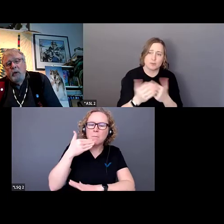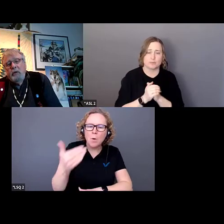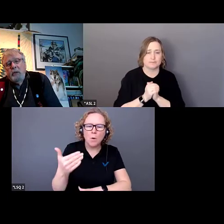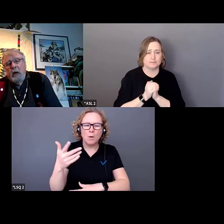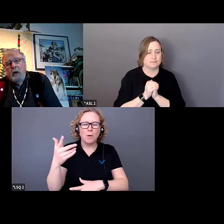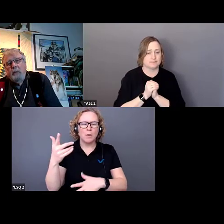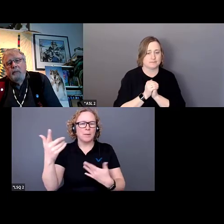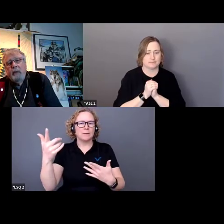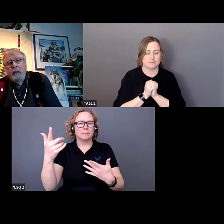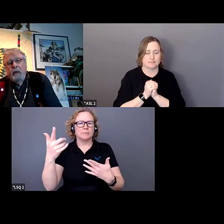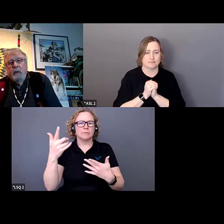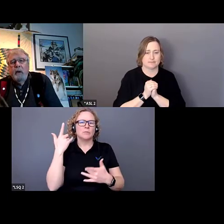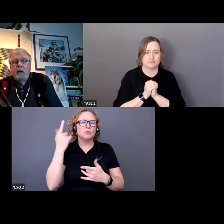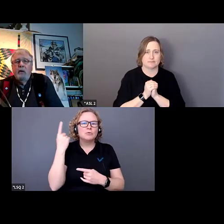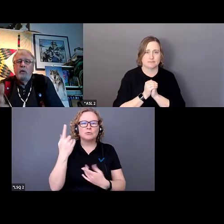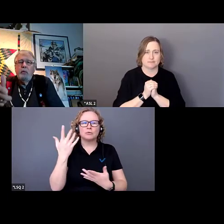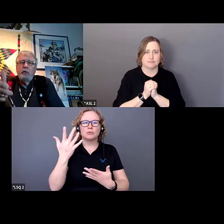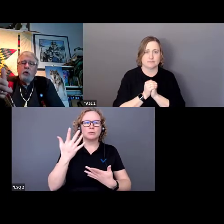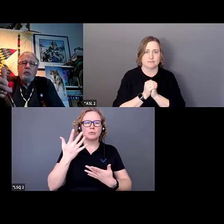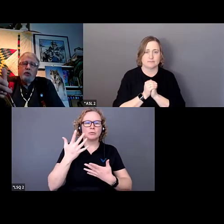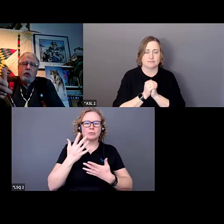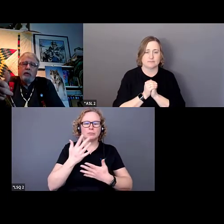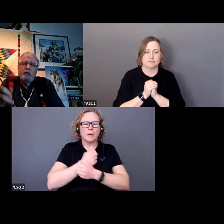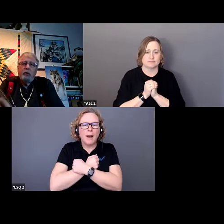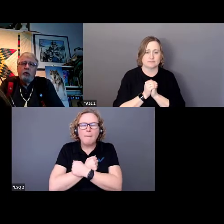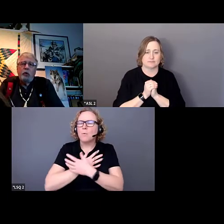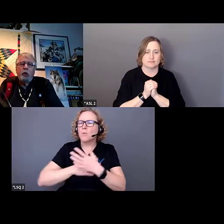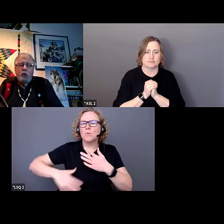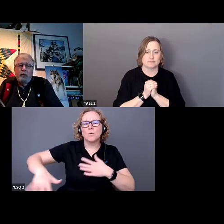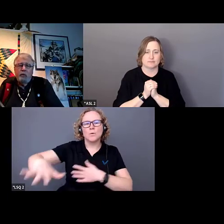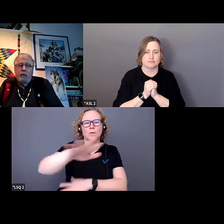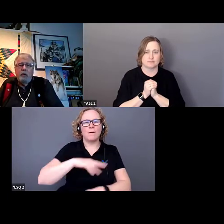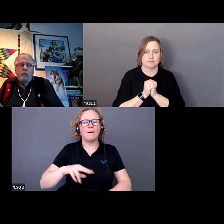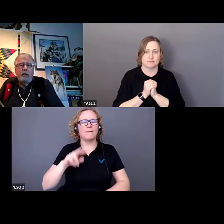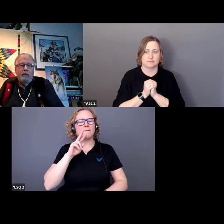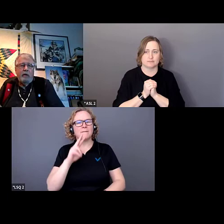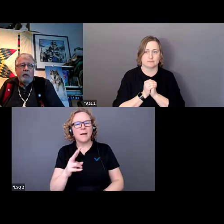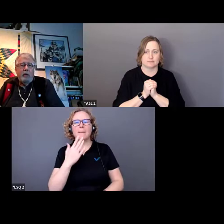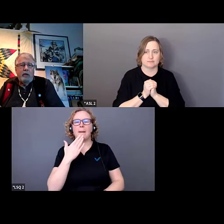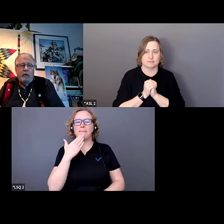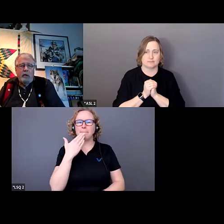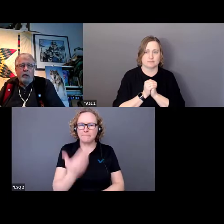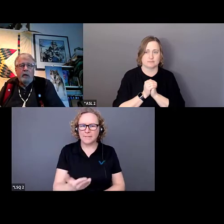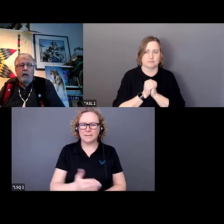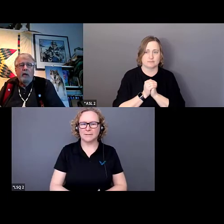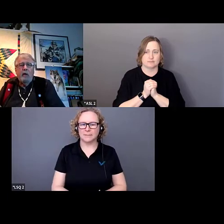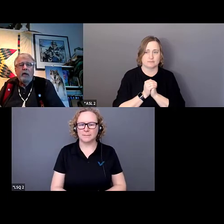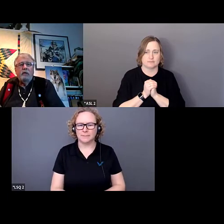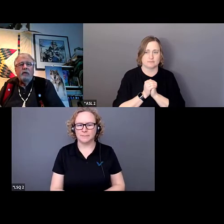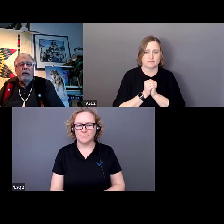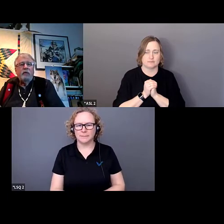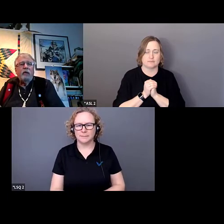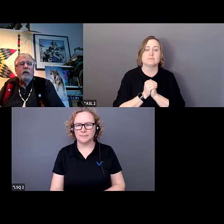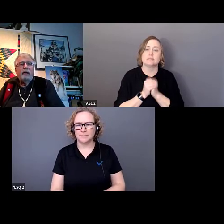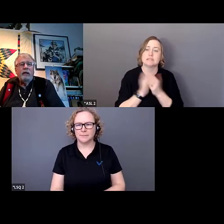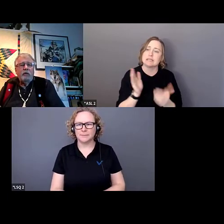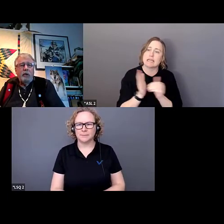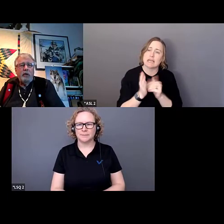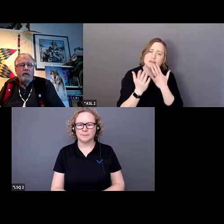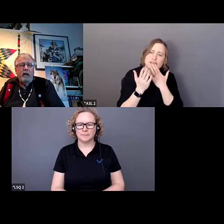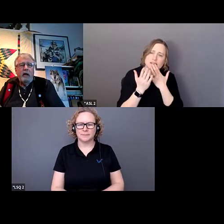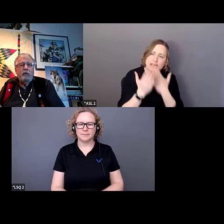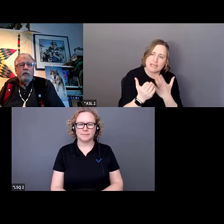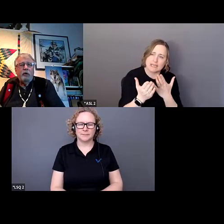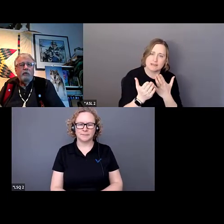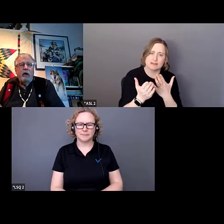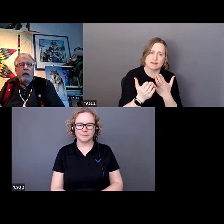say, Miigwech Nyawa. O Bojoma Shomas Bojona Komas Wabano Bene Sekwekwechkan. We give thanks for the healing